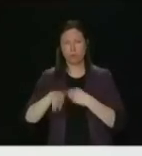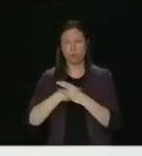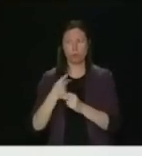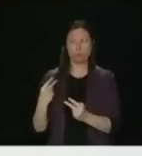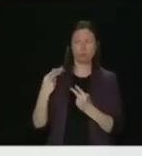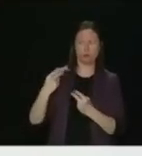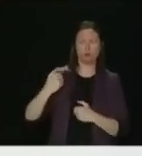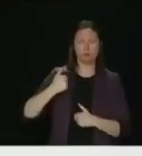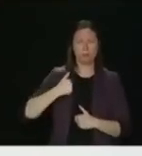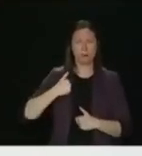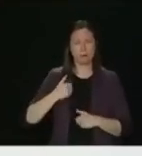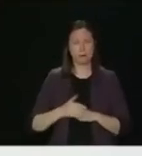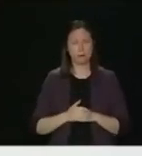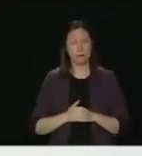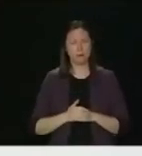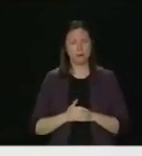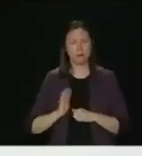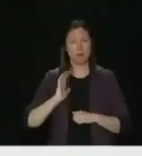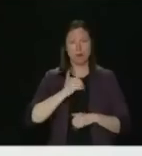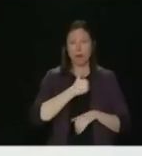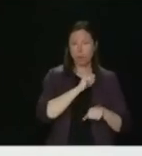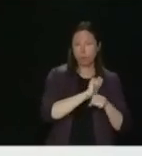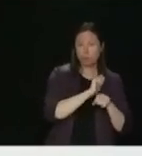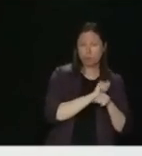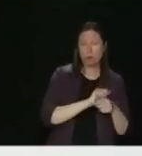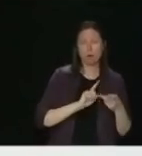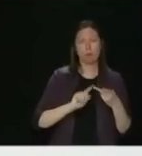Our jobs, our prosperity,